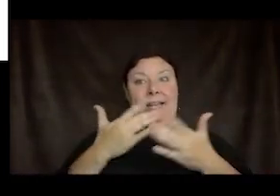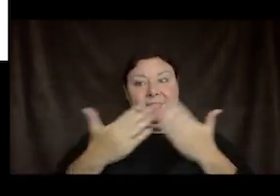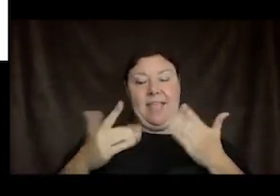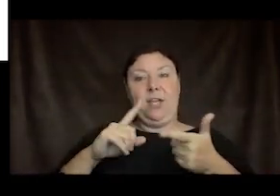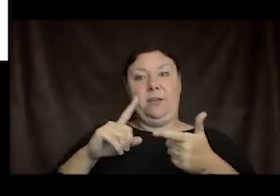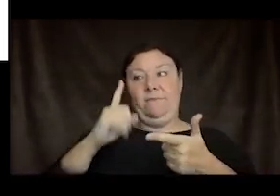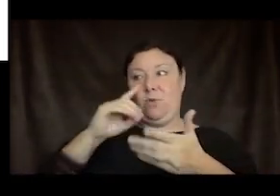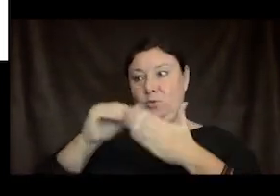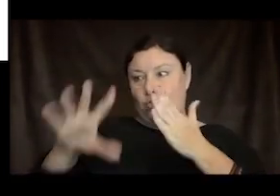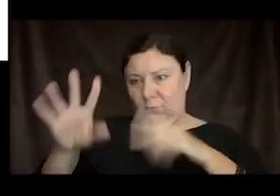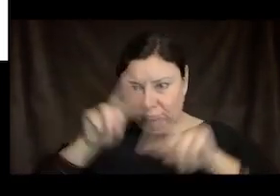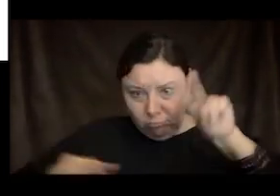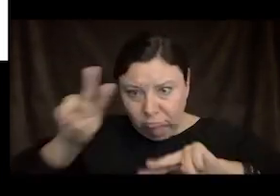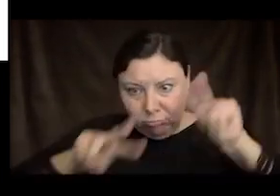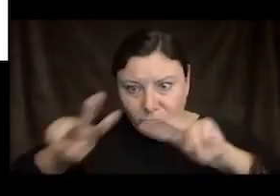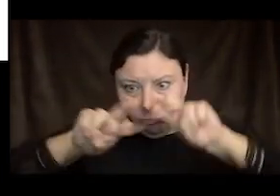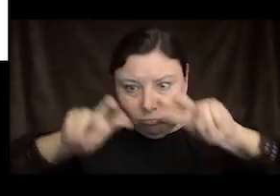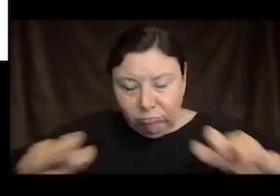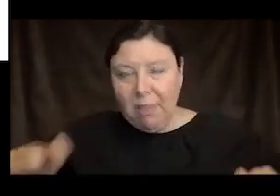students to take a look at.